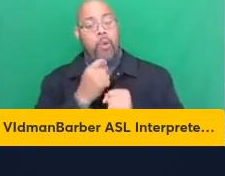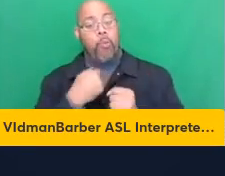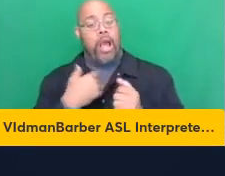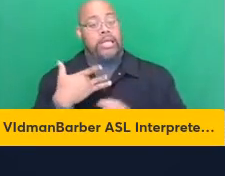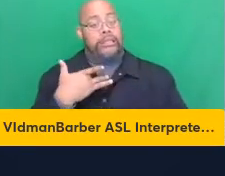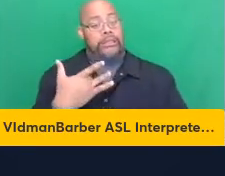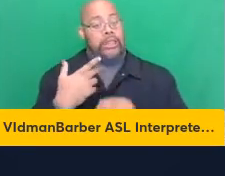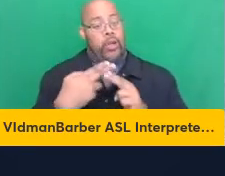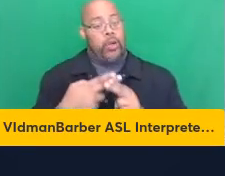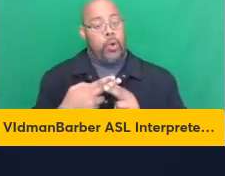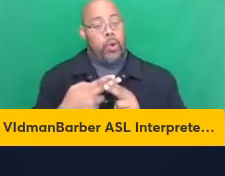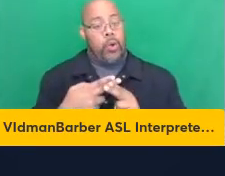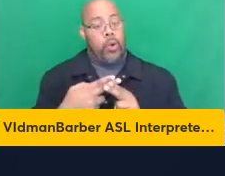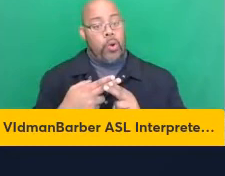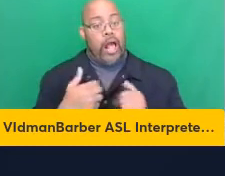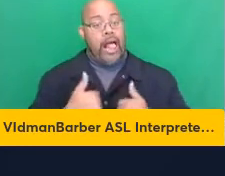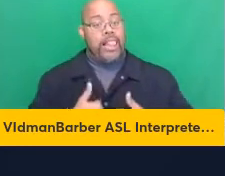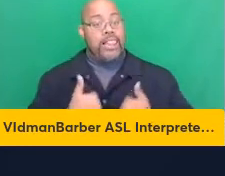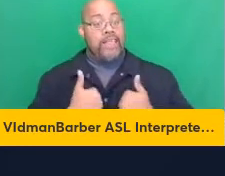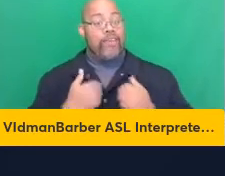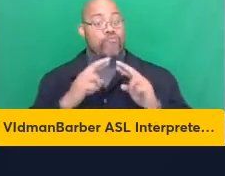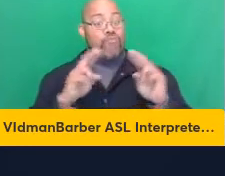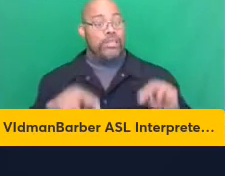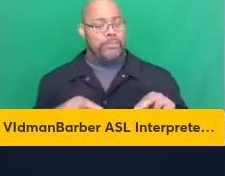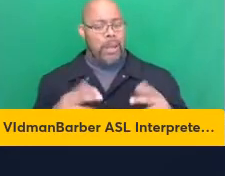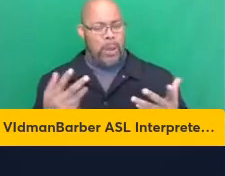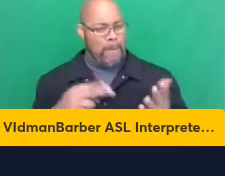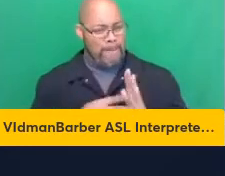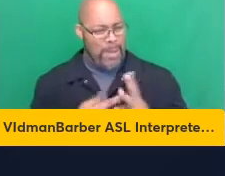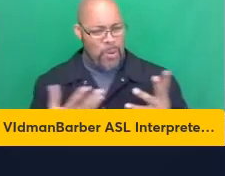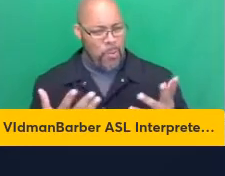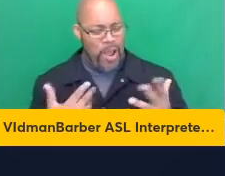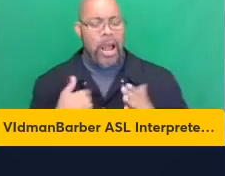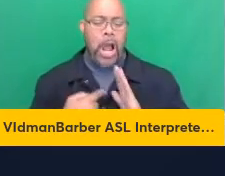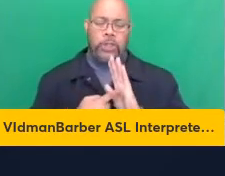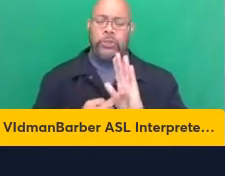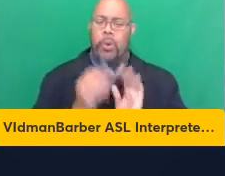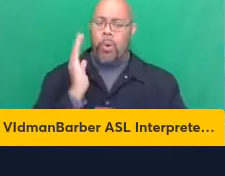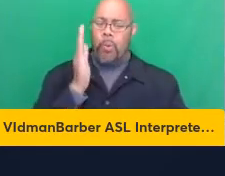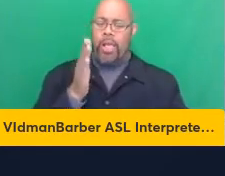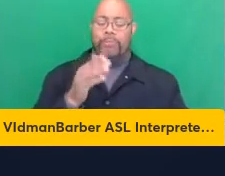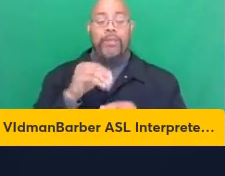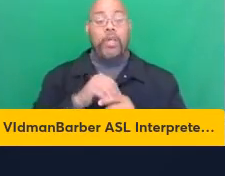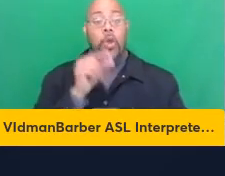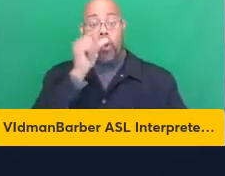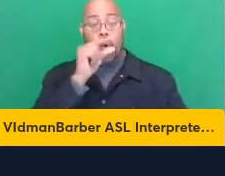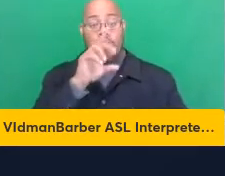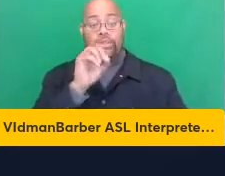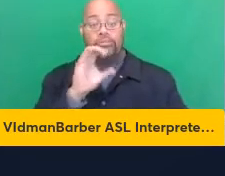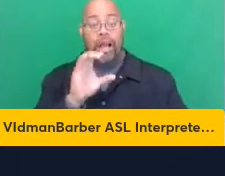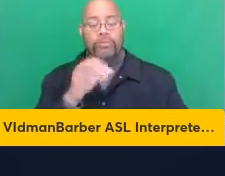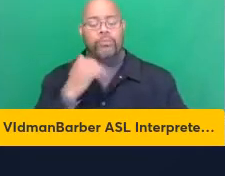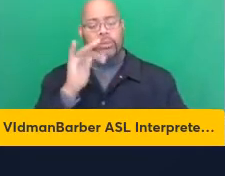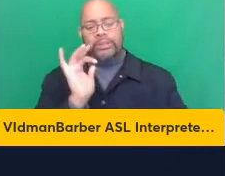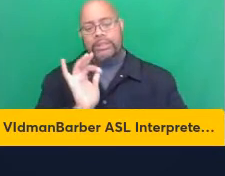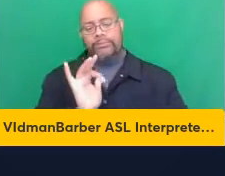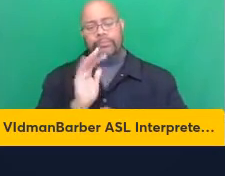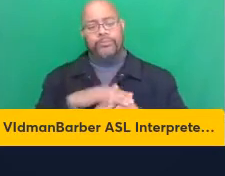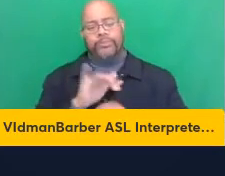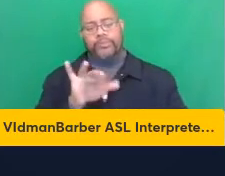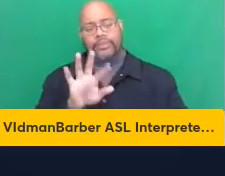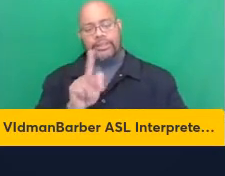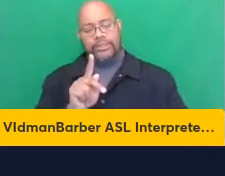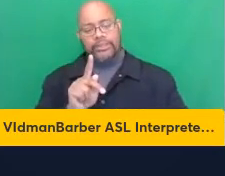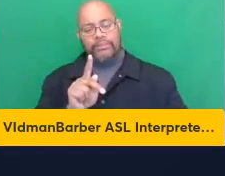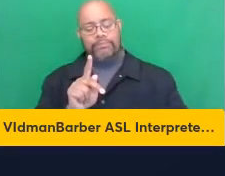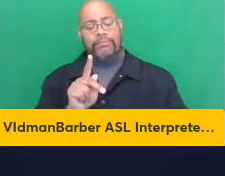usually call a living resume. What's a living resume? I'll show you one. So within Google Docs, I'm going to click on a link